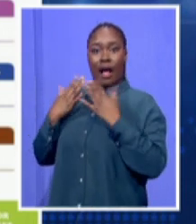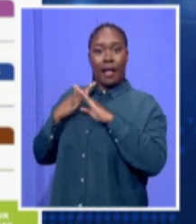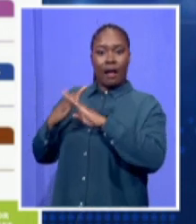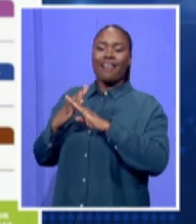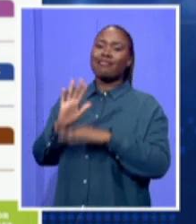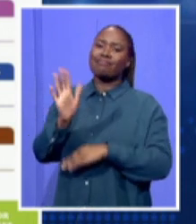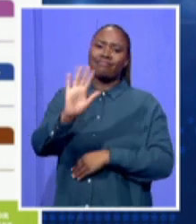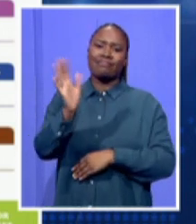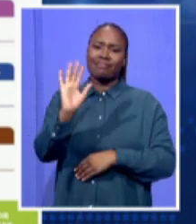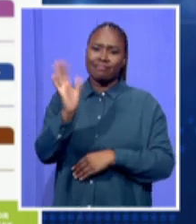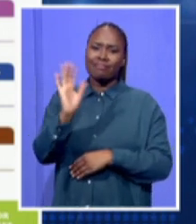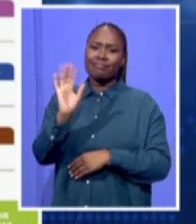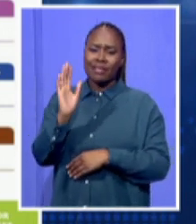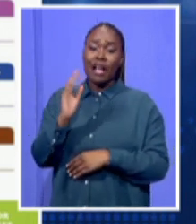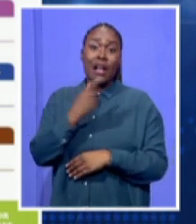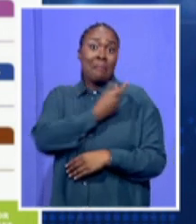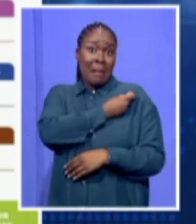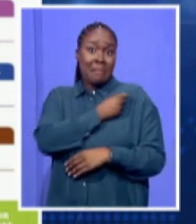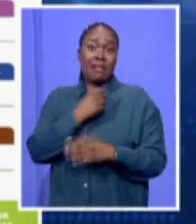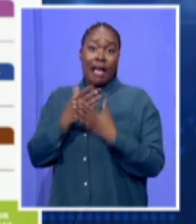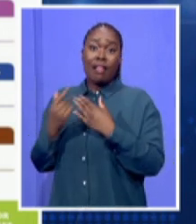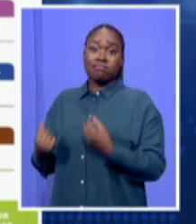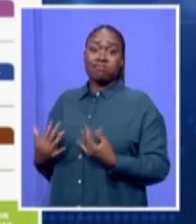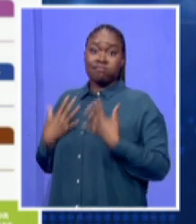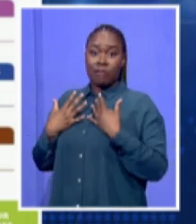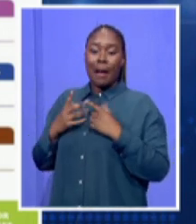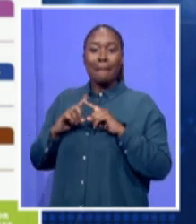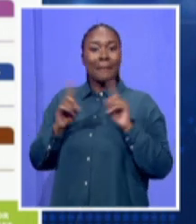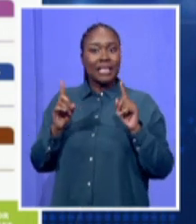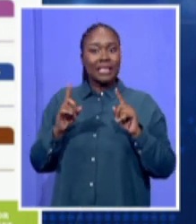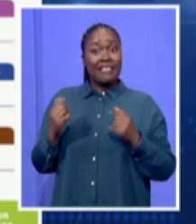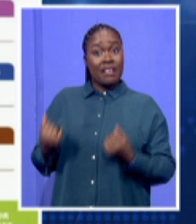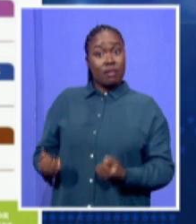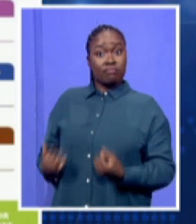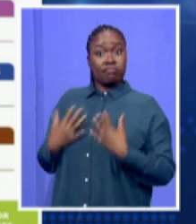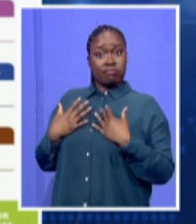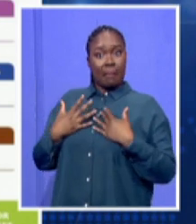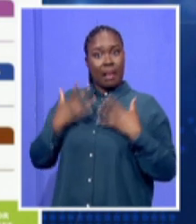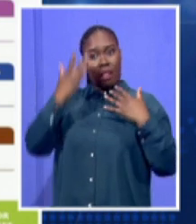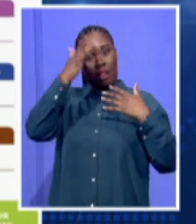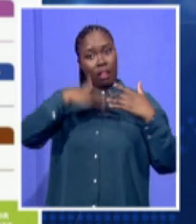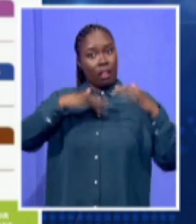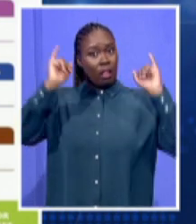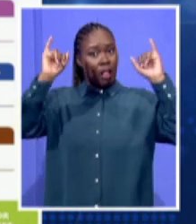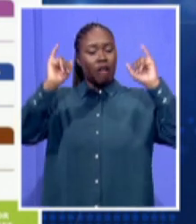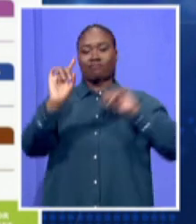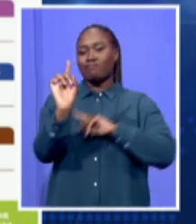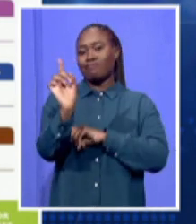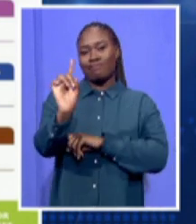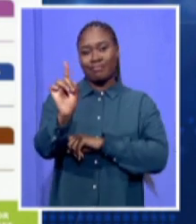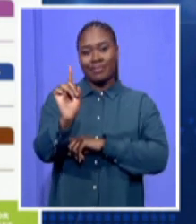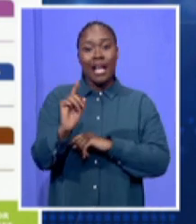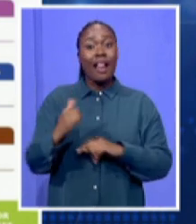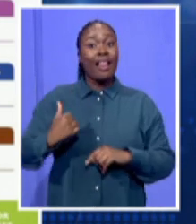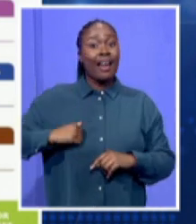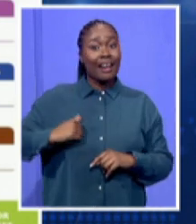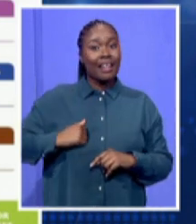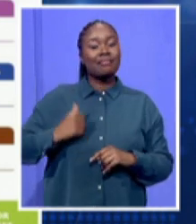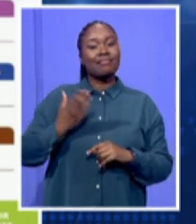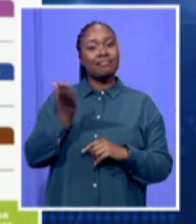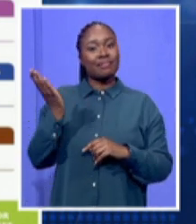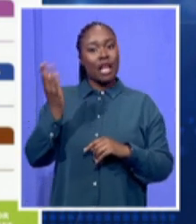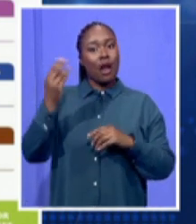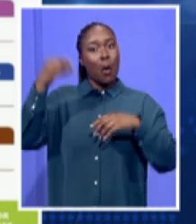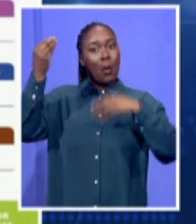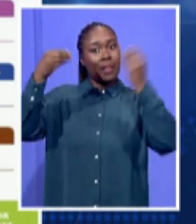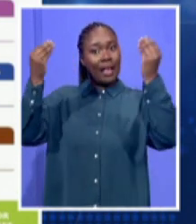immune escape. But what it does prevent is severe infection. And fortunately, our older population over the age of 60 is